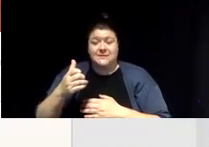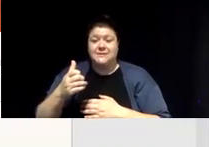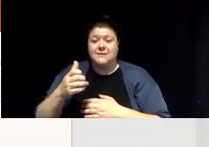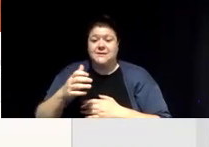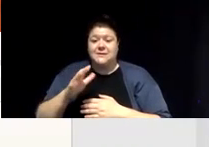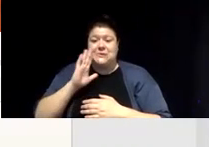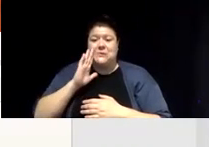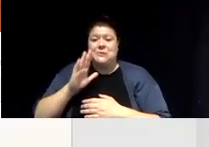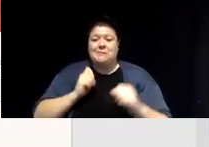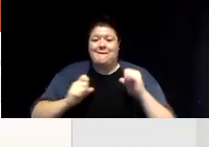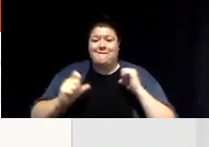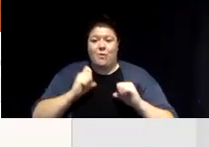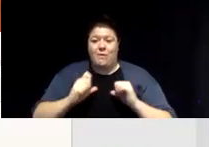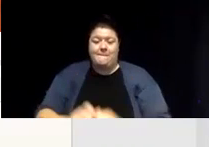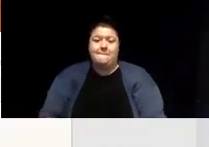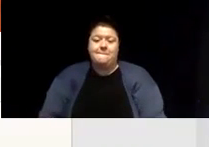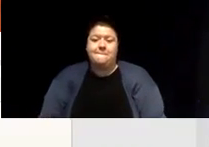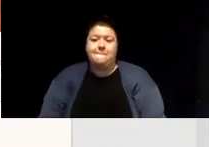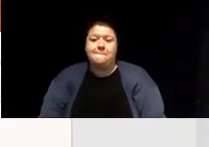At